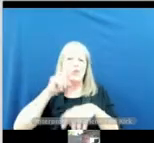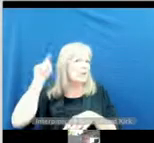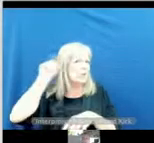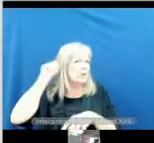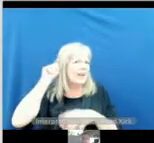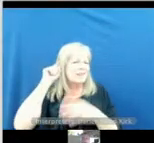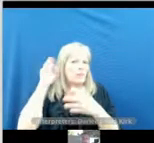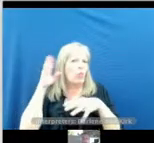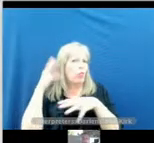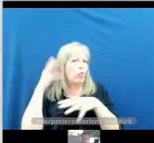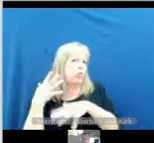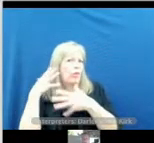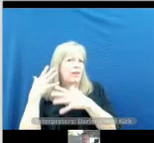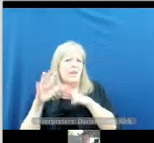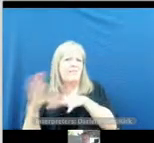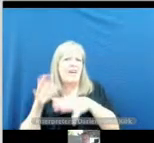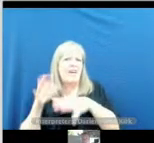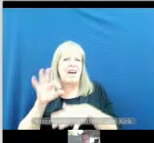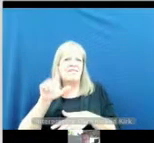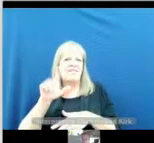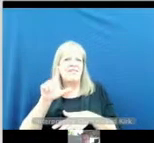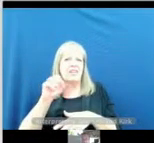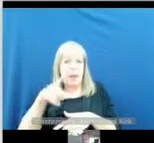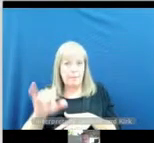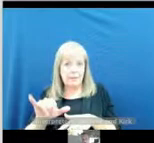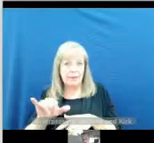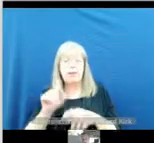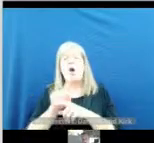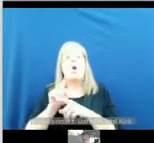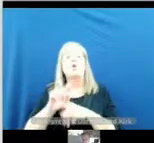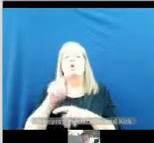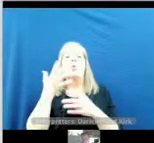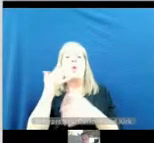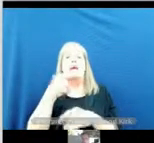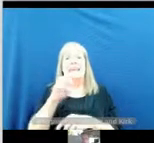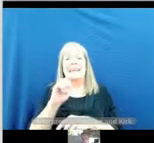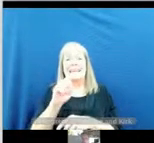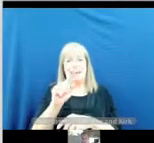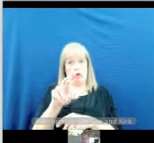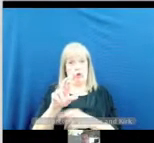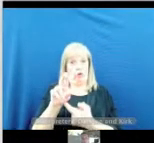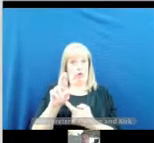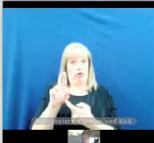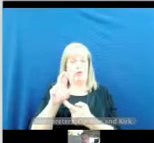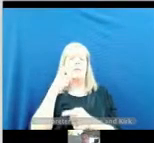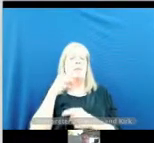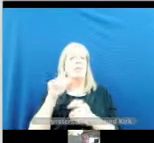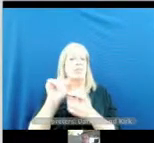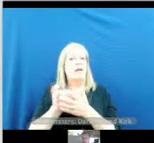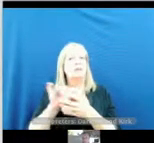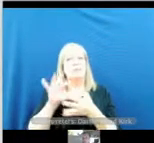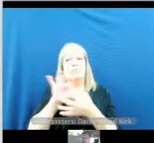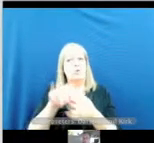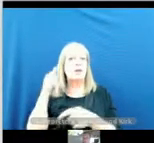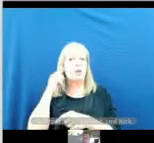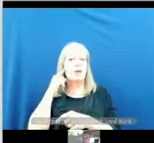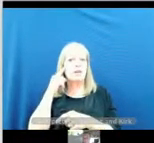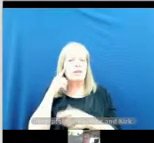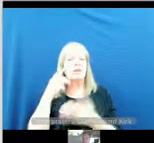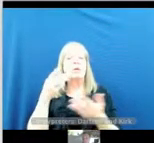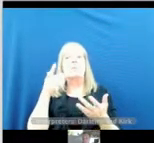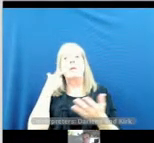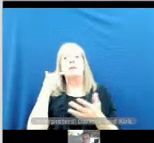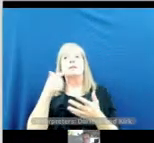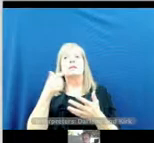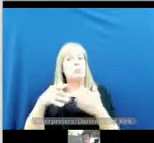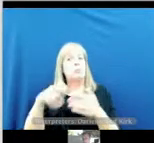And also relates to ear because that's where the hearing piece comes in. You can have an individual who has CHARD syndrome who